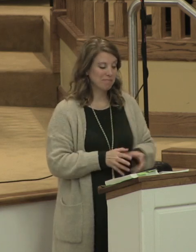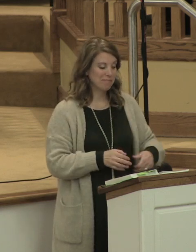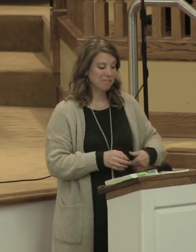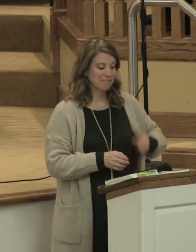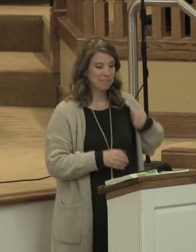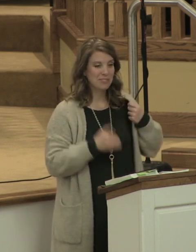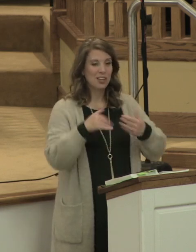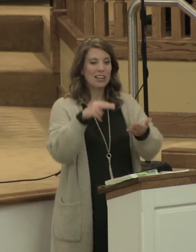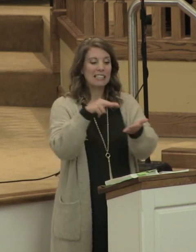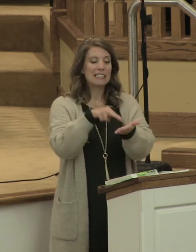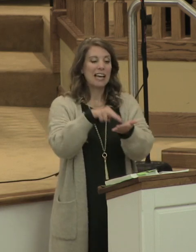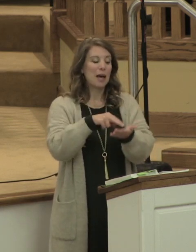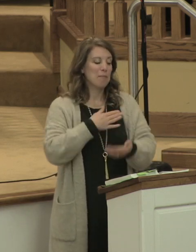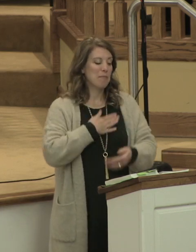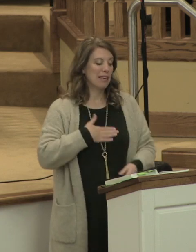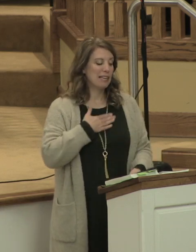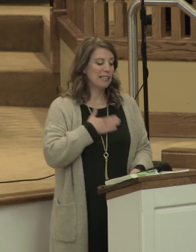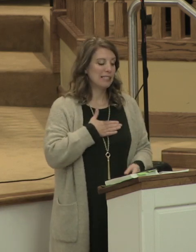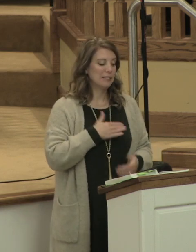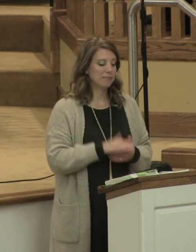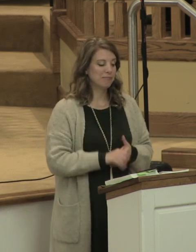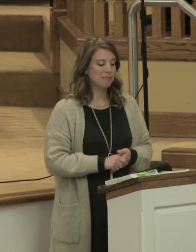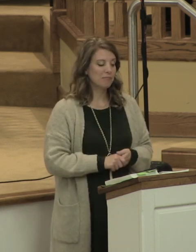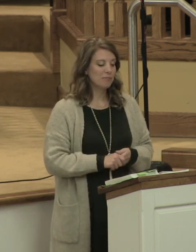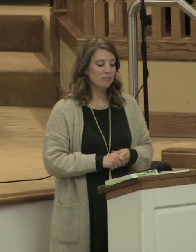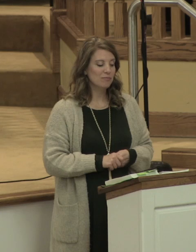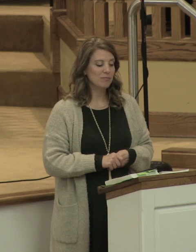Go ahead and stand with me, please.